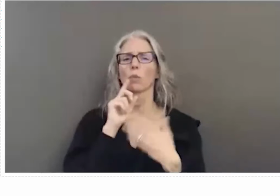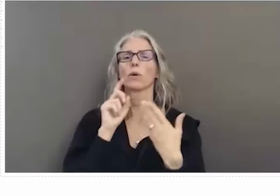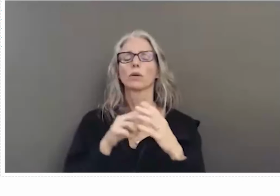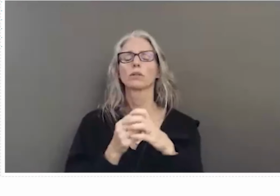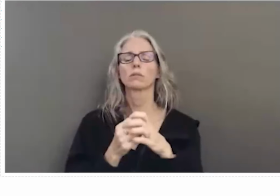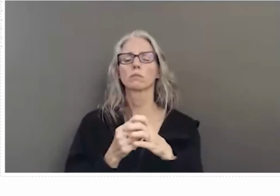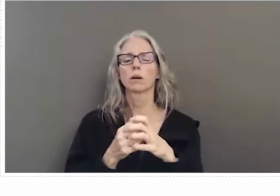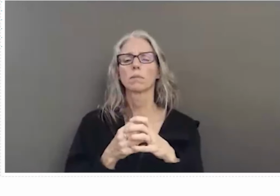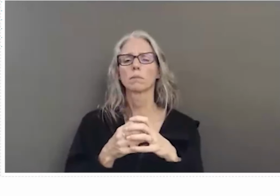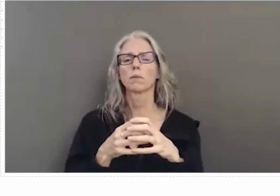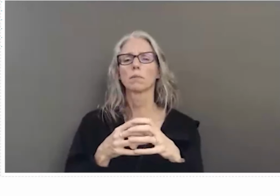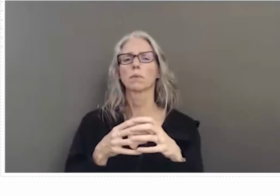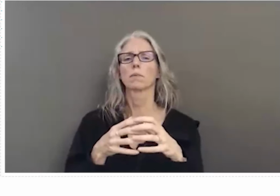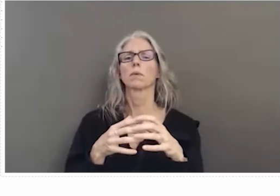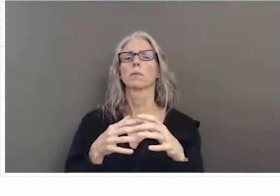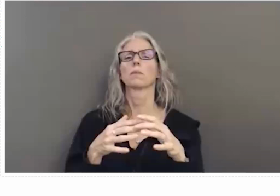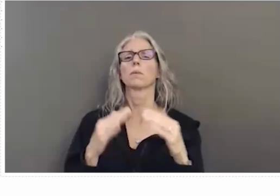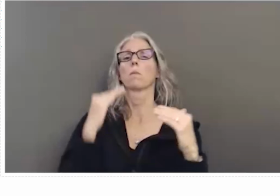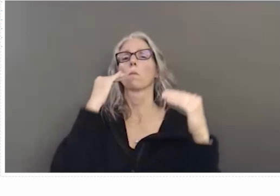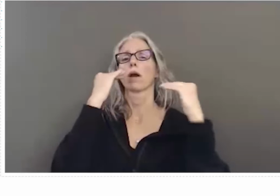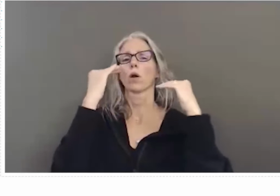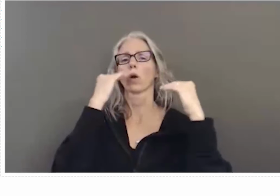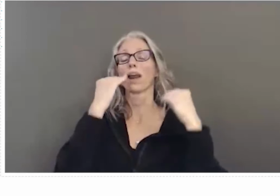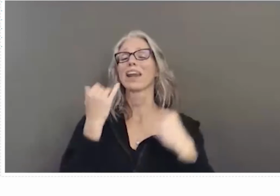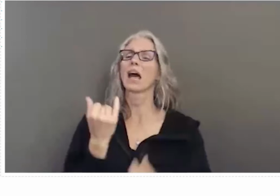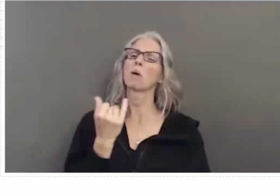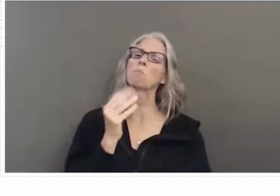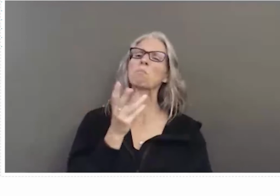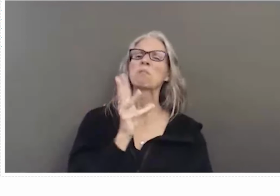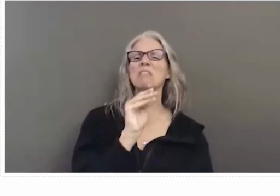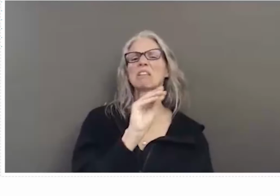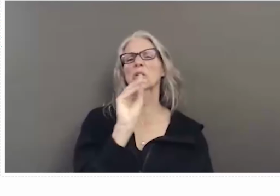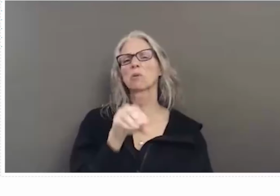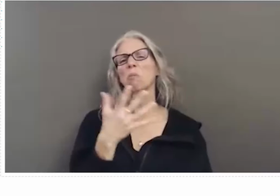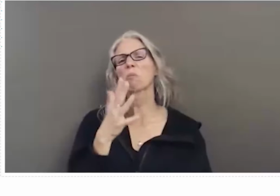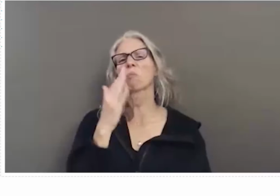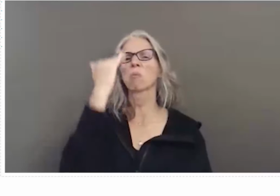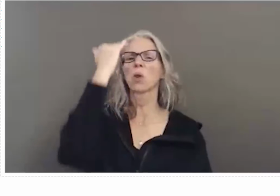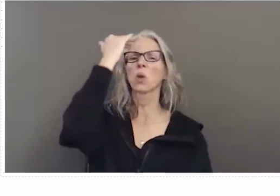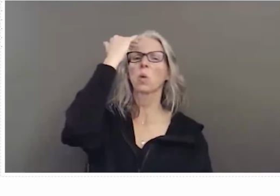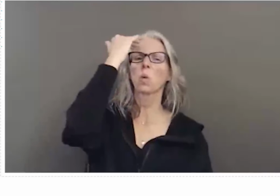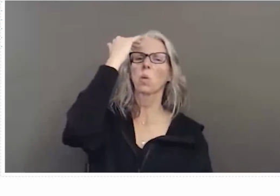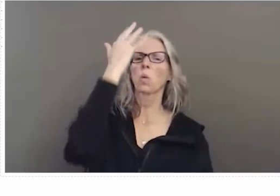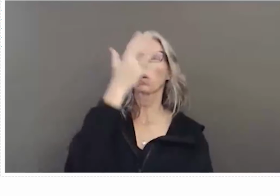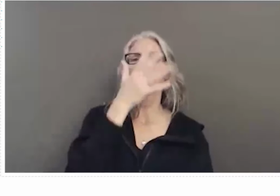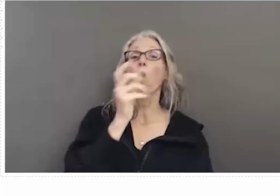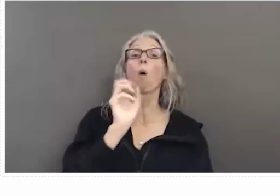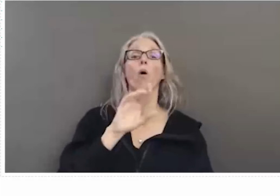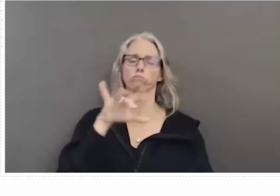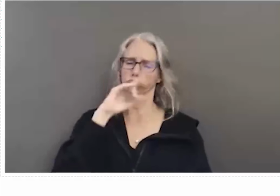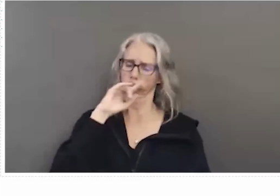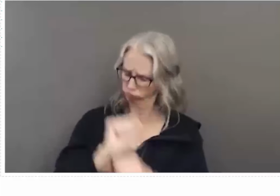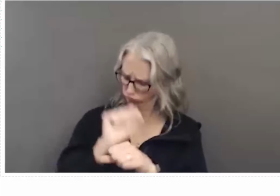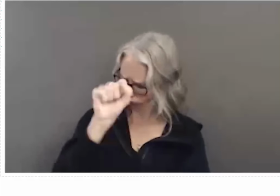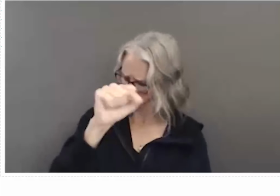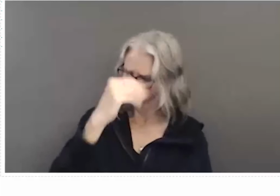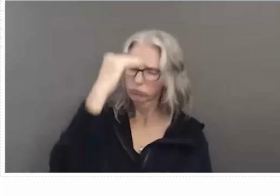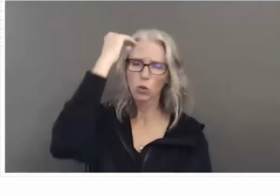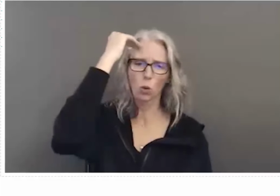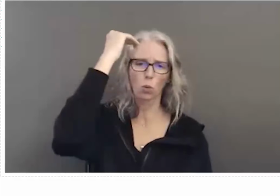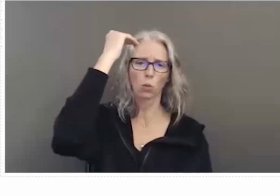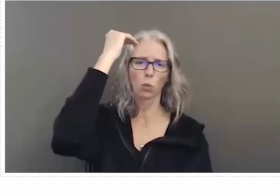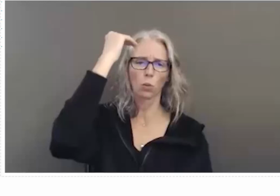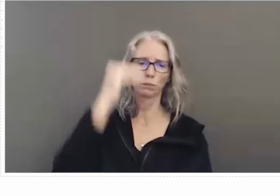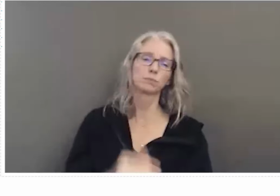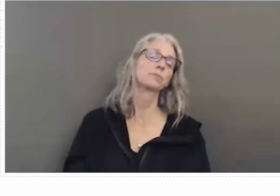Canadians that now say that are relatively familiar with the notion or very familiar with it. But what changed a lot is that, when we